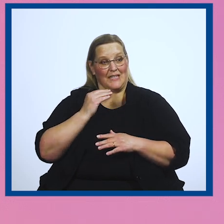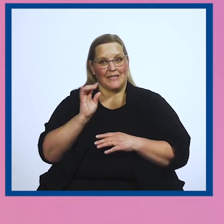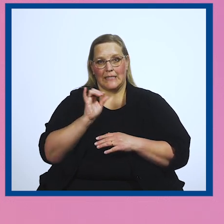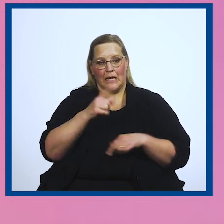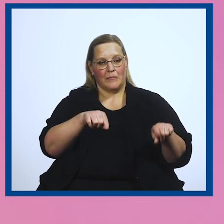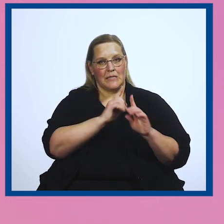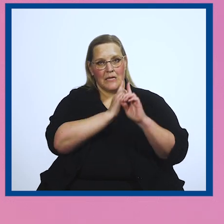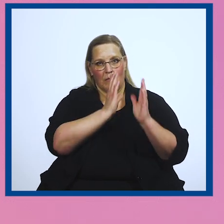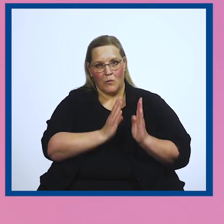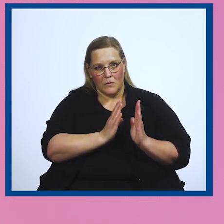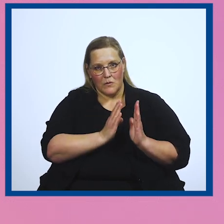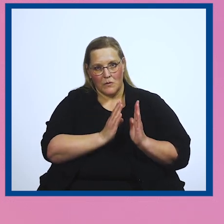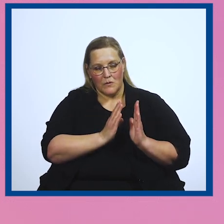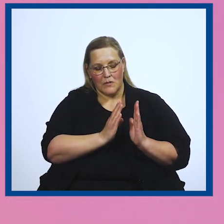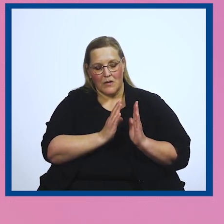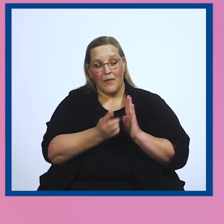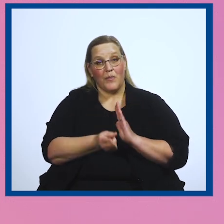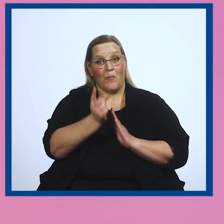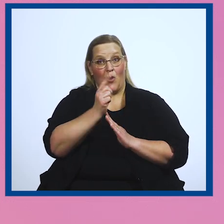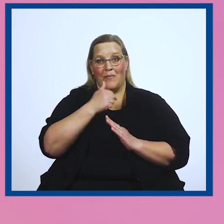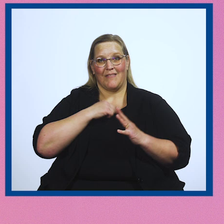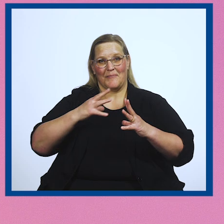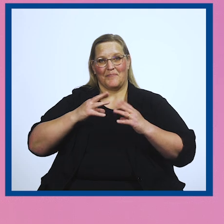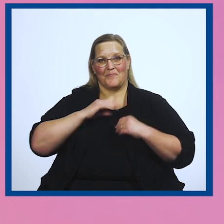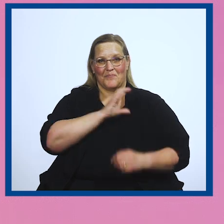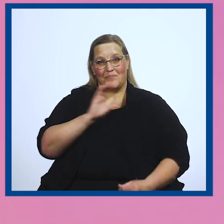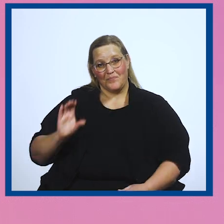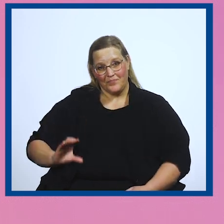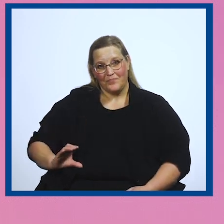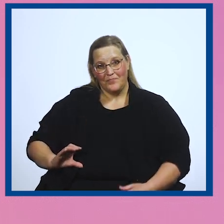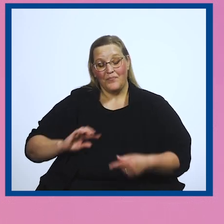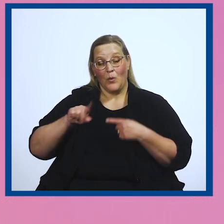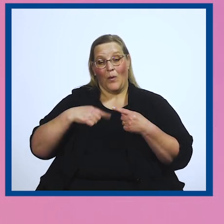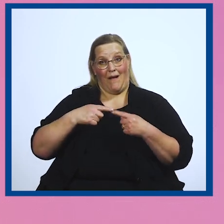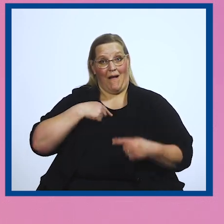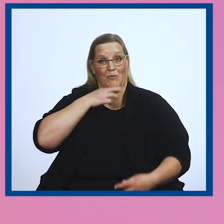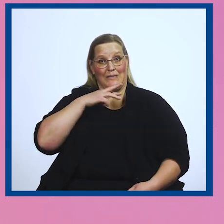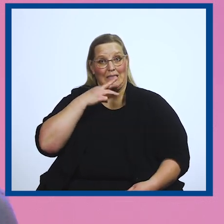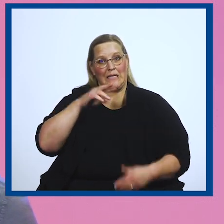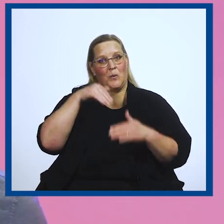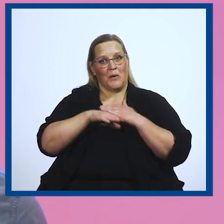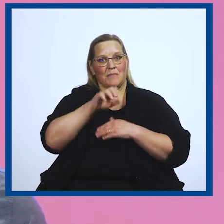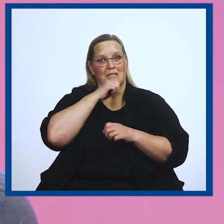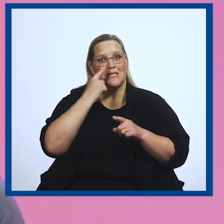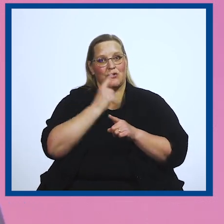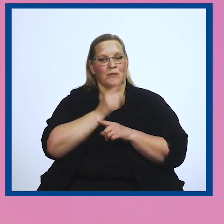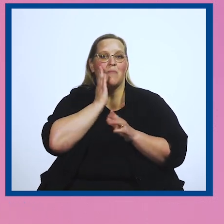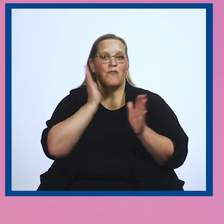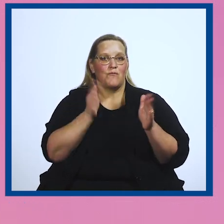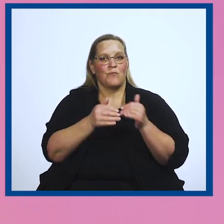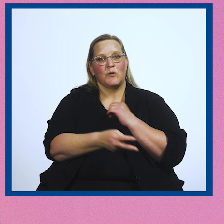disciples experienced. It's the moment I came to Christ. When I was 16, I went into my sister's bedroom one night to steal her